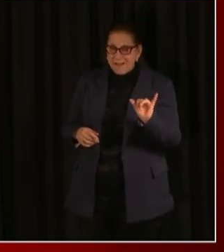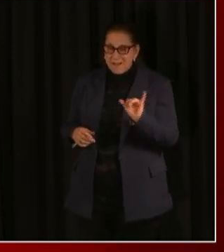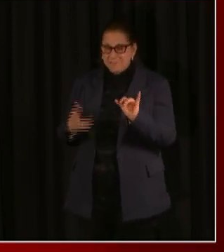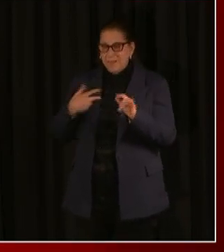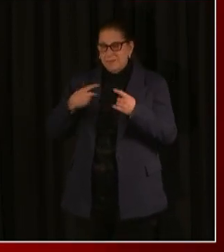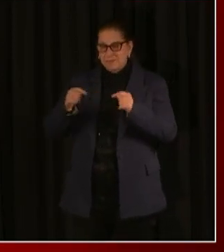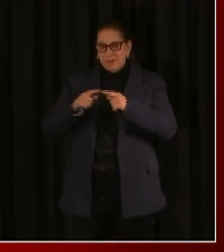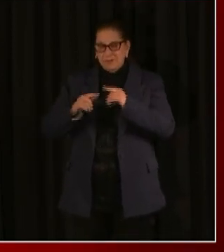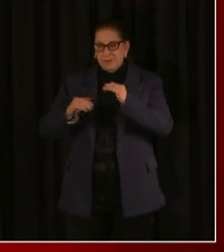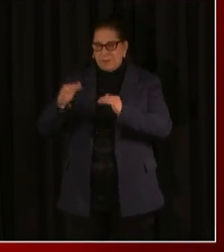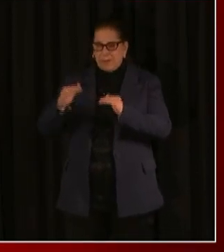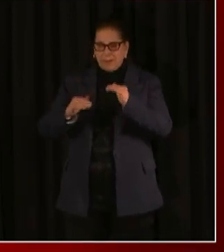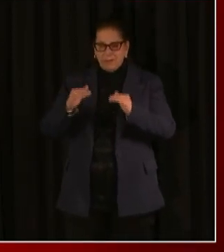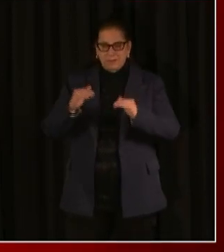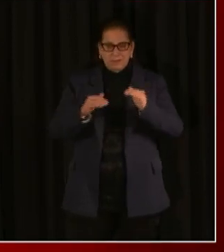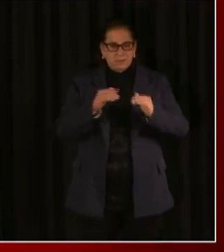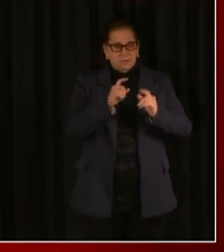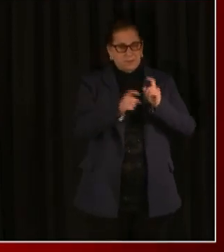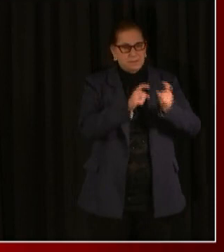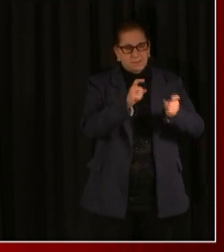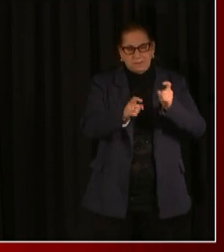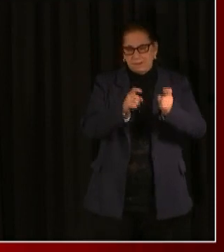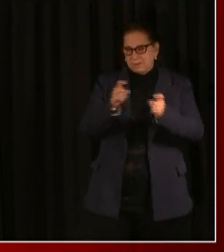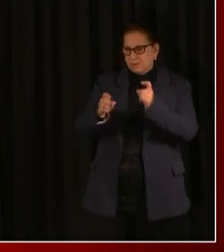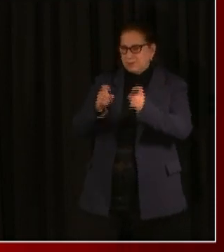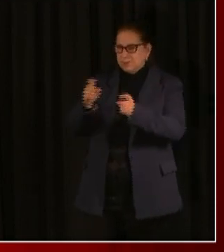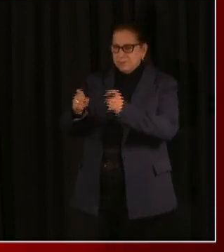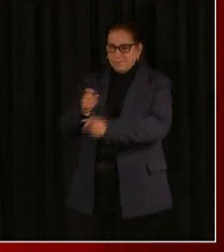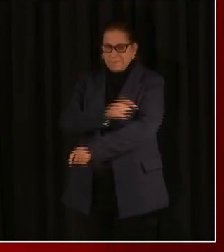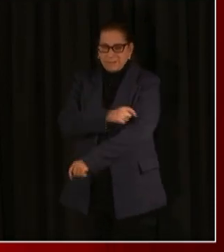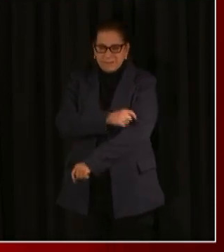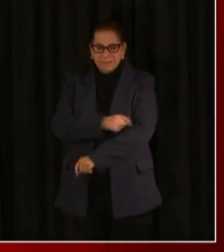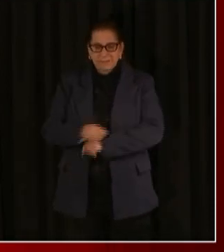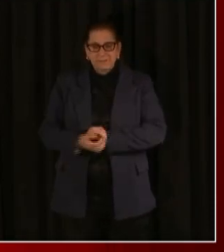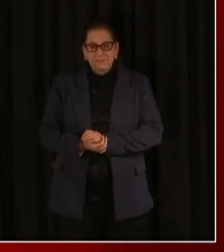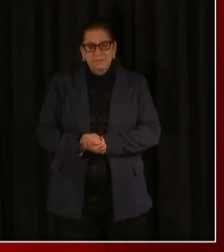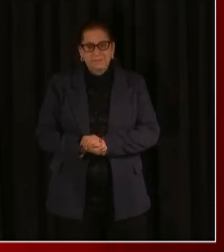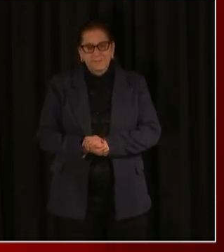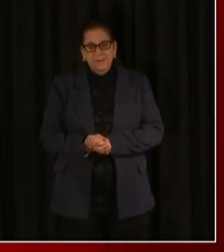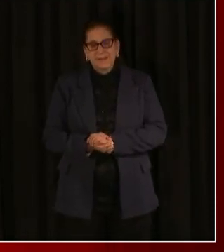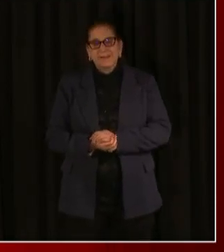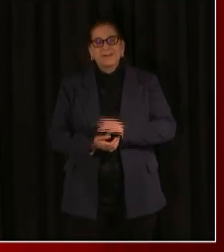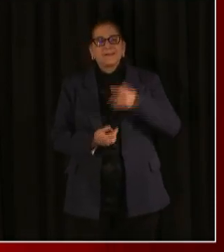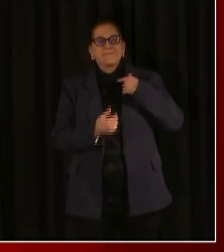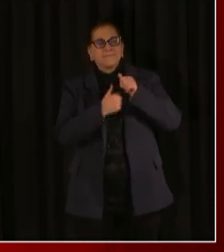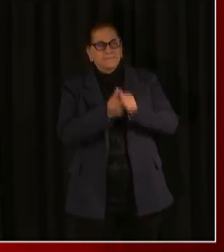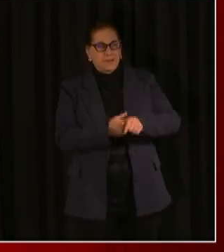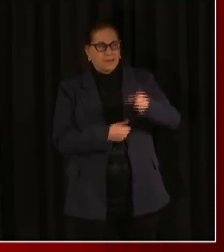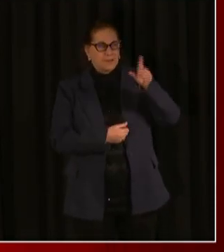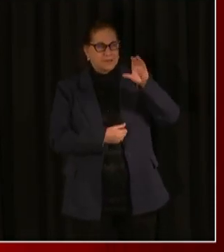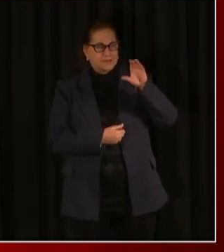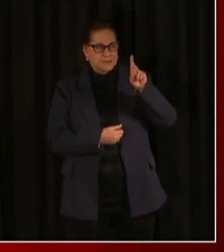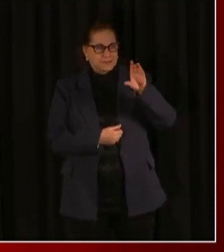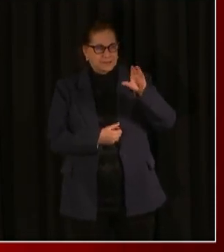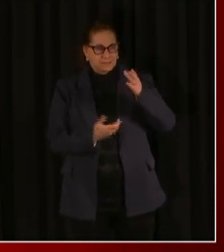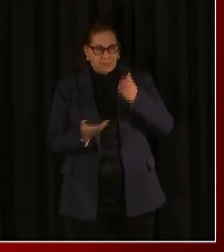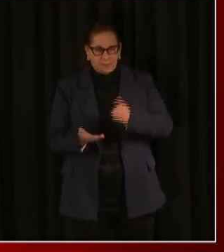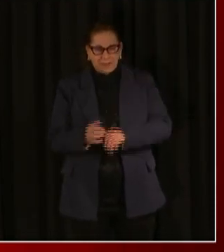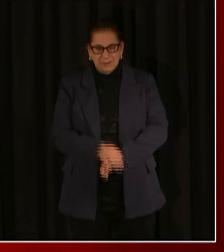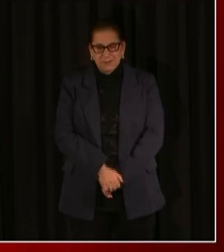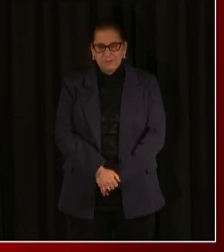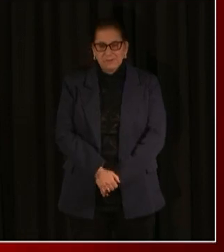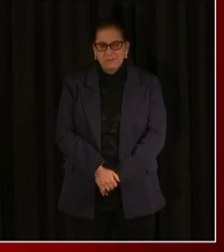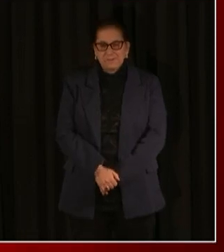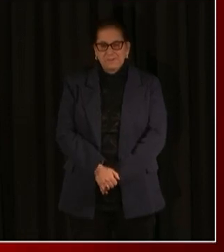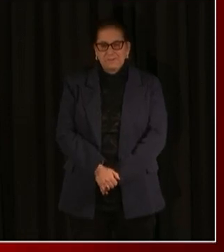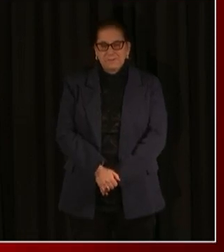Columbia, and that's to identify a cadre of physicians to support community conversations about COVID-19 vaccine,